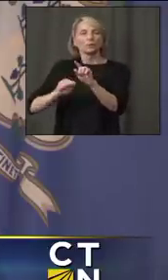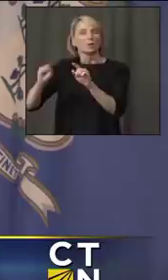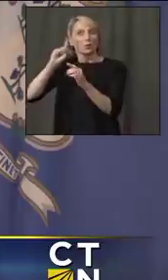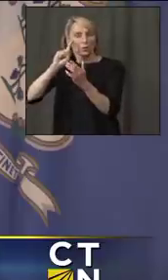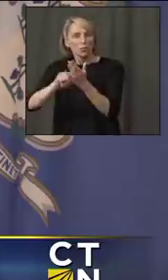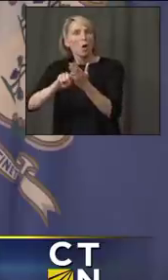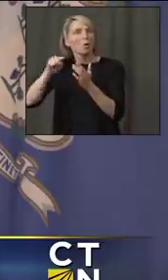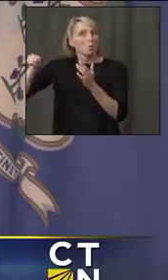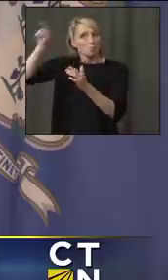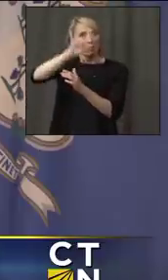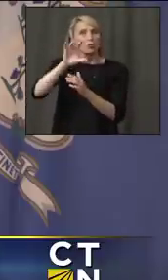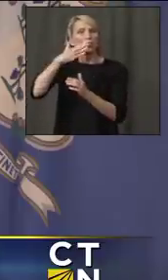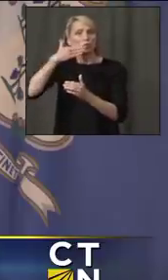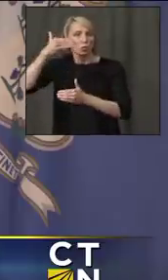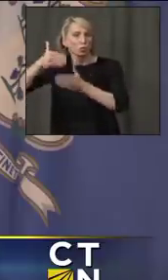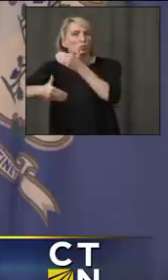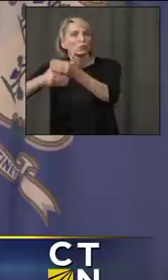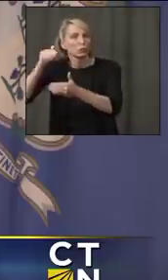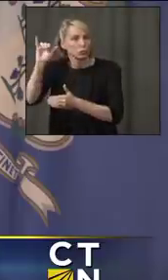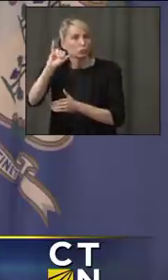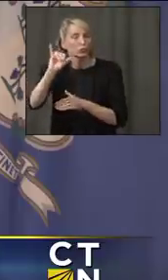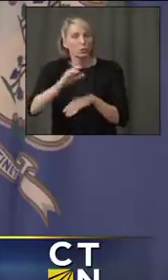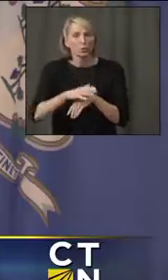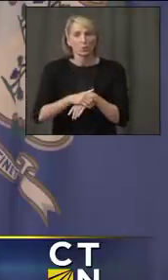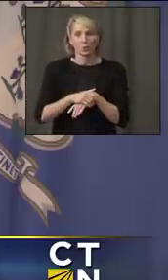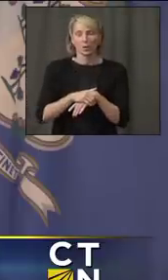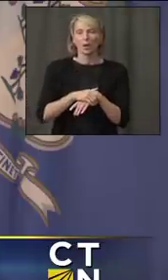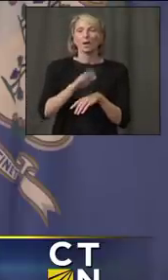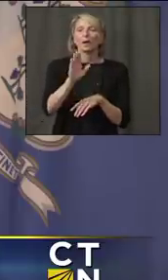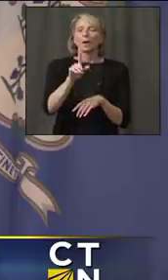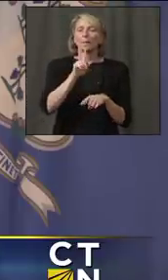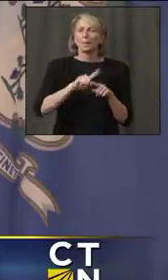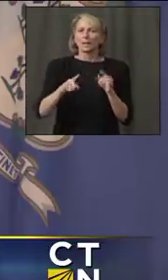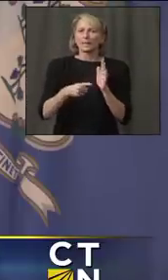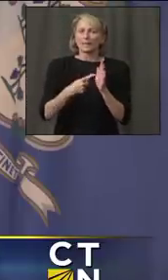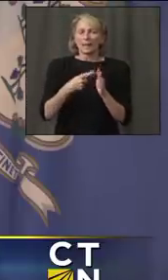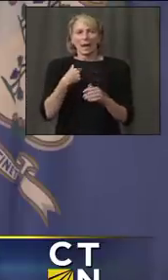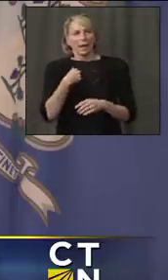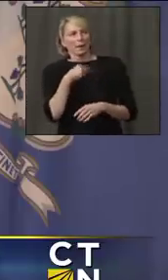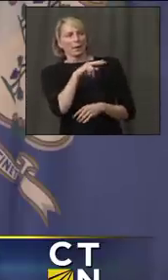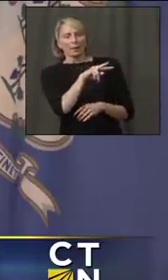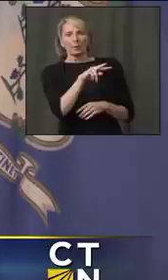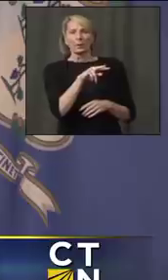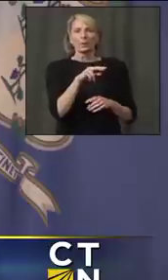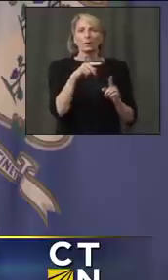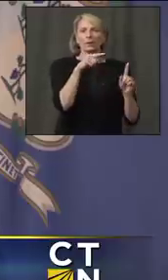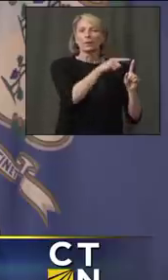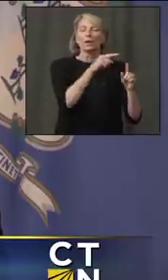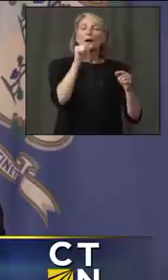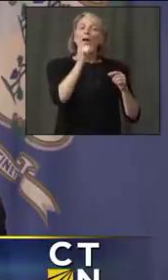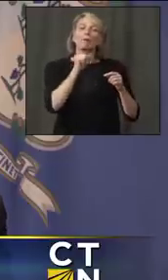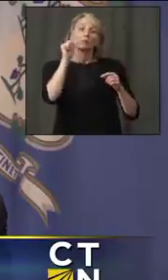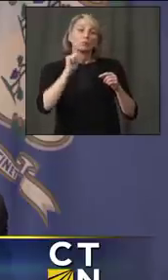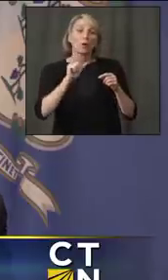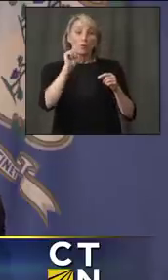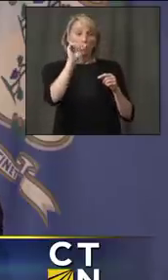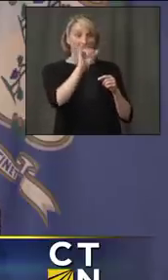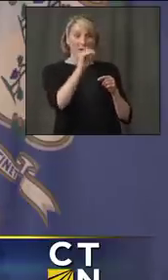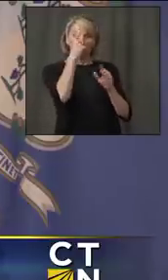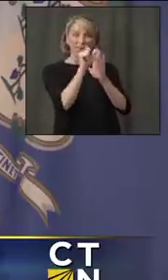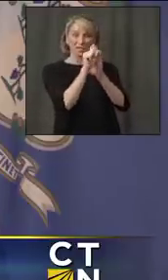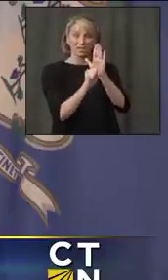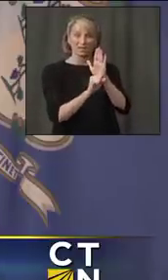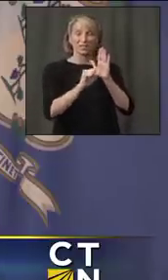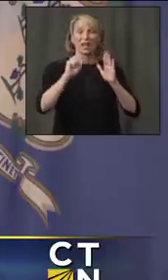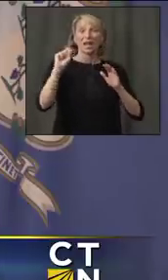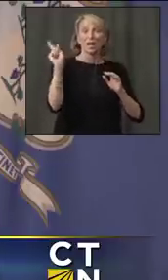the governor of Arizona say in just 2 weeks, our positivity rate went from 4% to